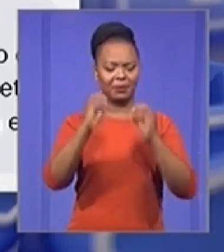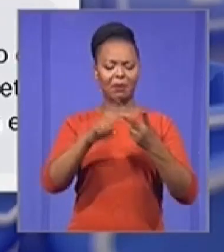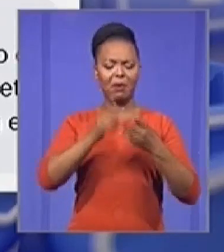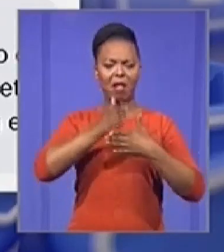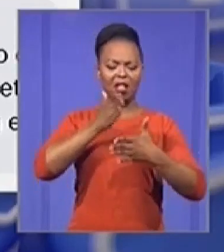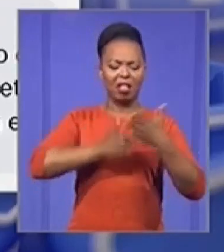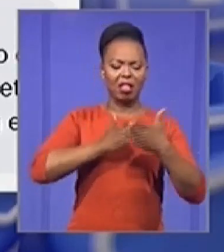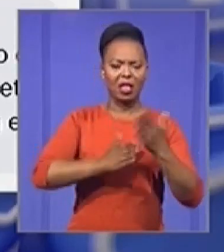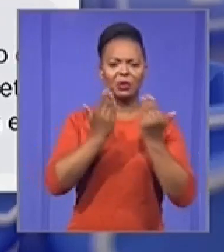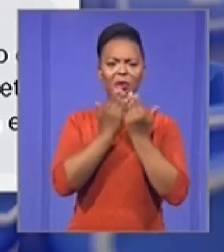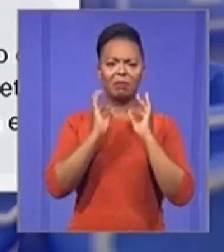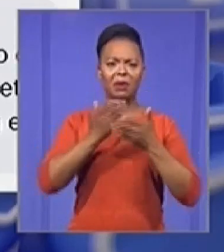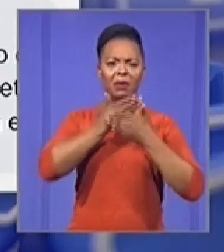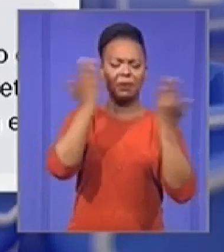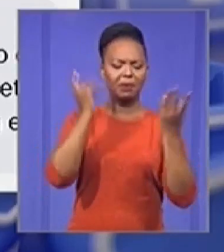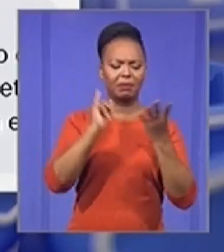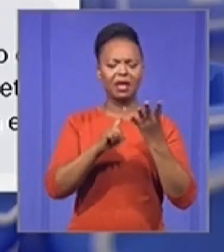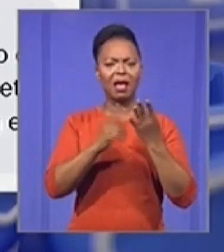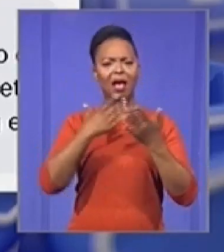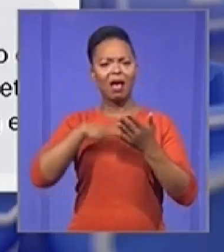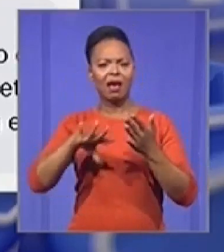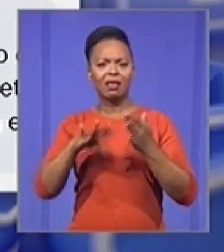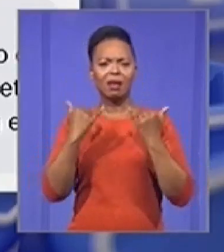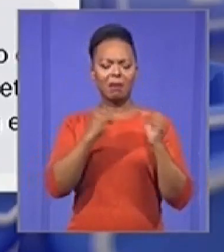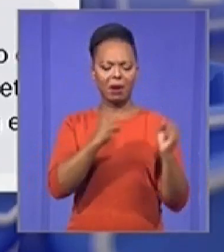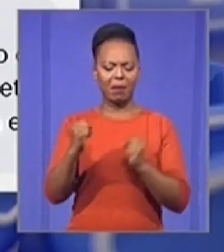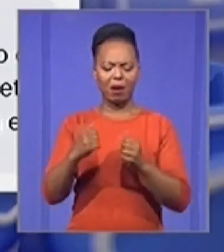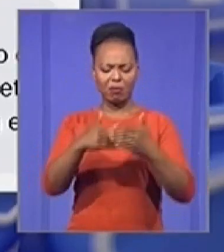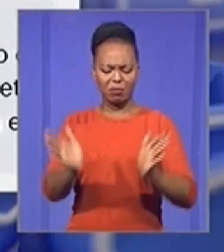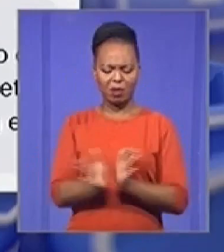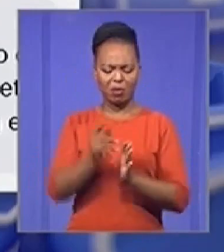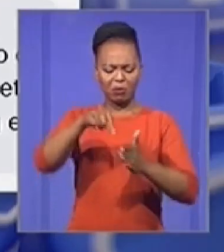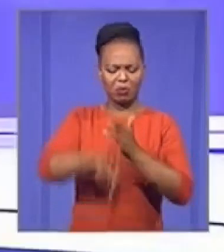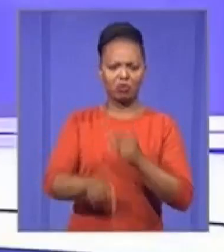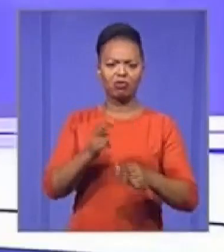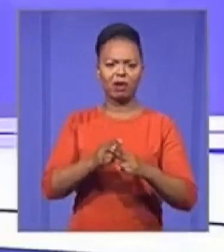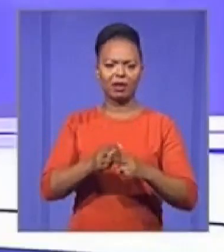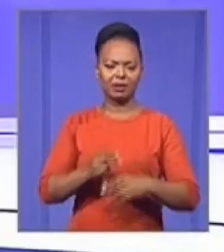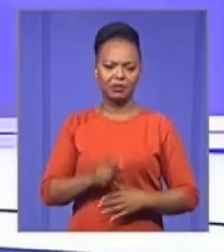bana dikolo le metse e meng e ntse e sebedisa matlwana a mekoti